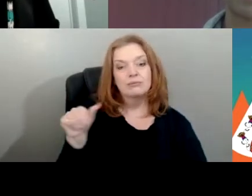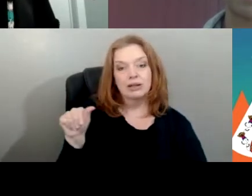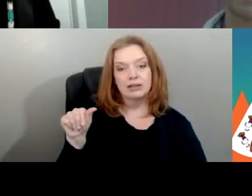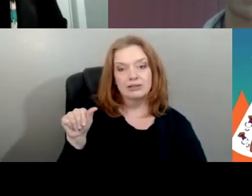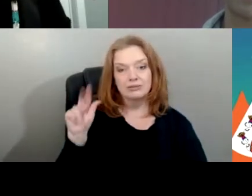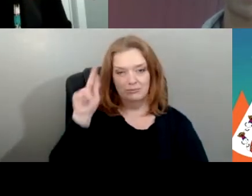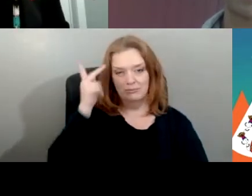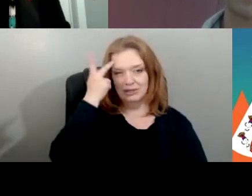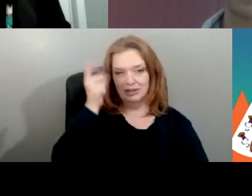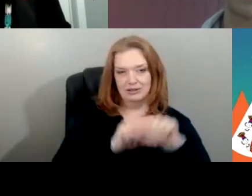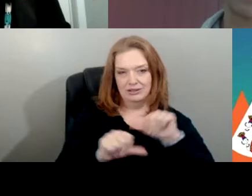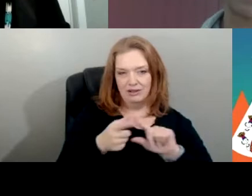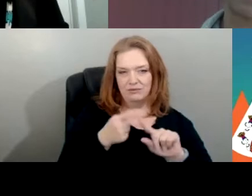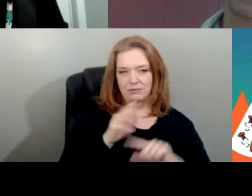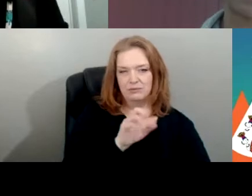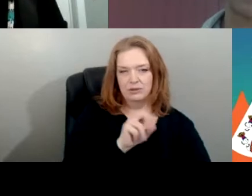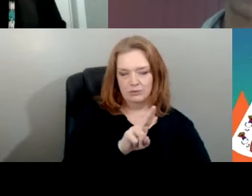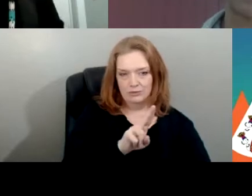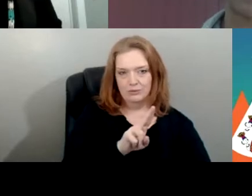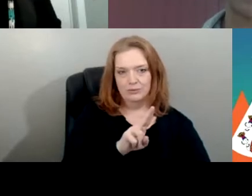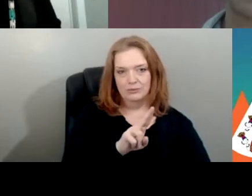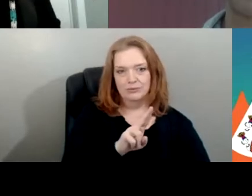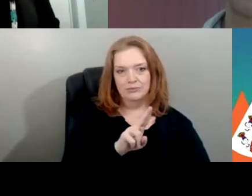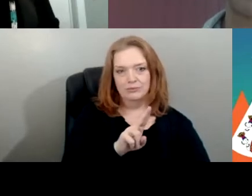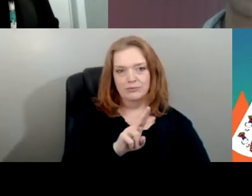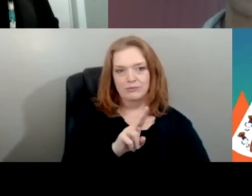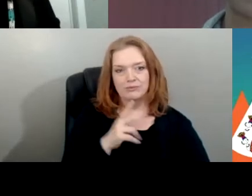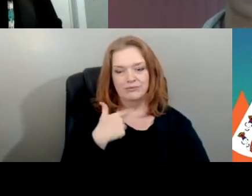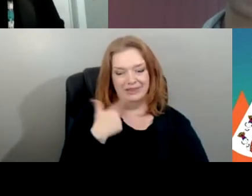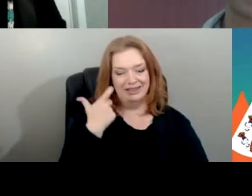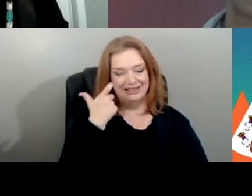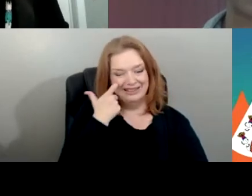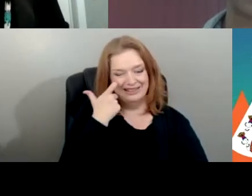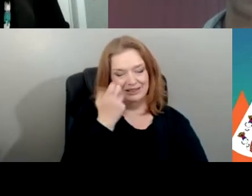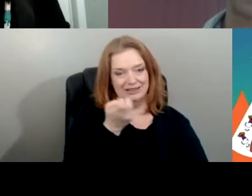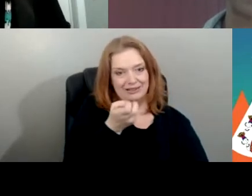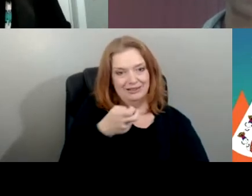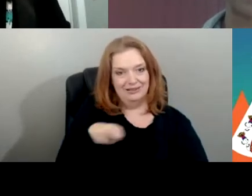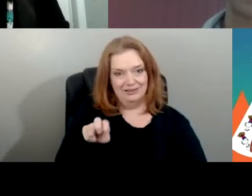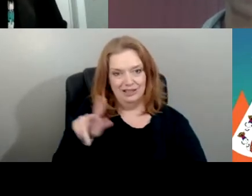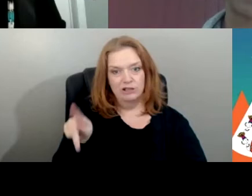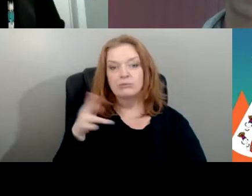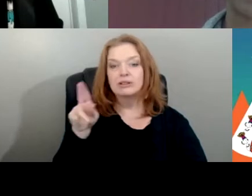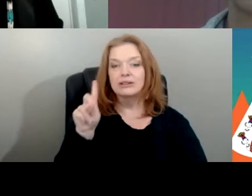of political science from Boise State University and have very recently transitioned into a PhD